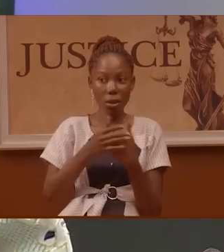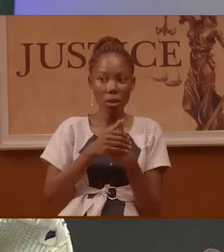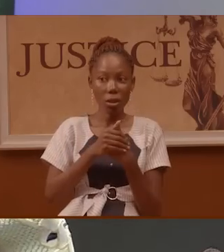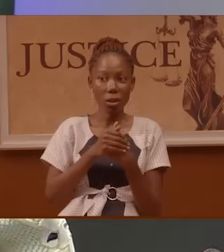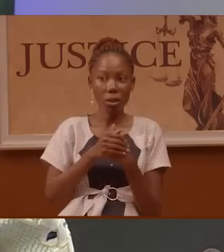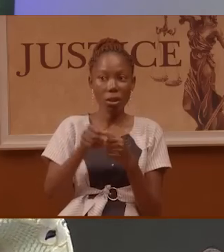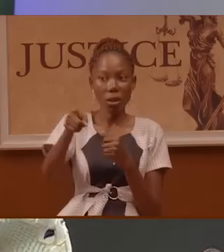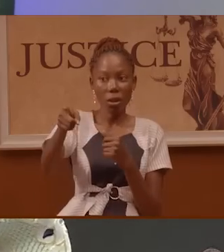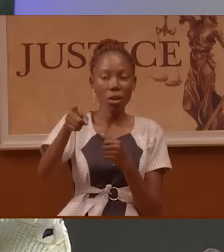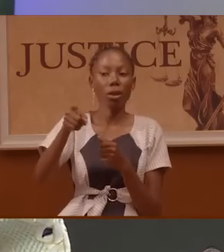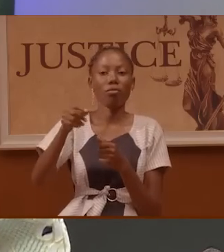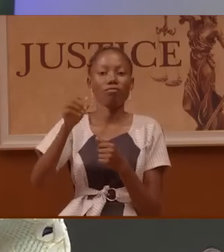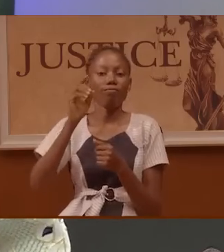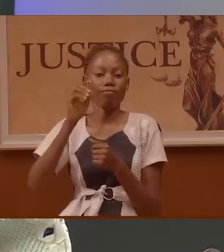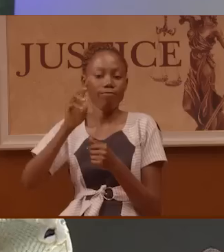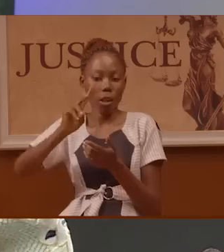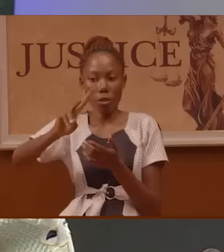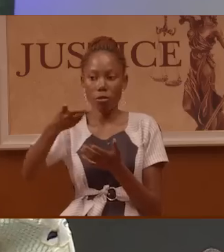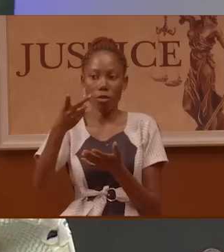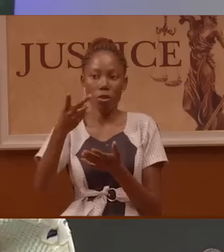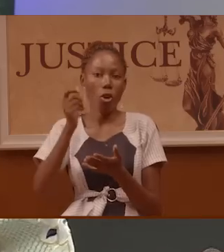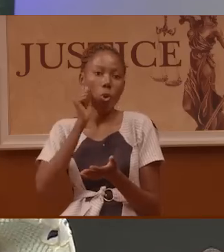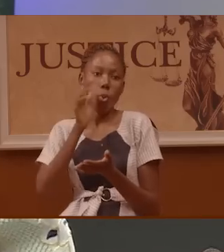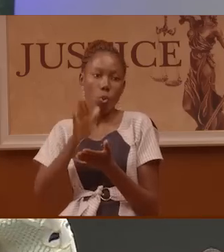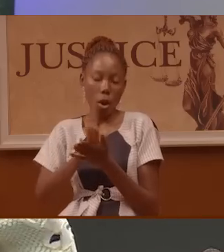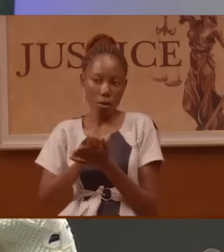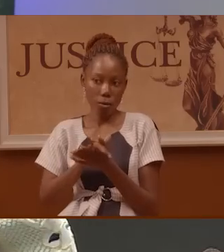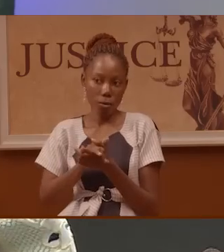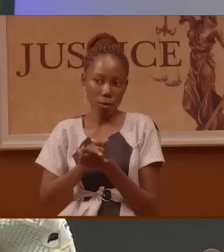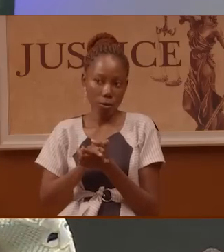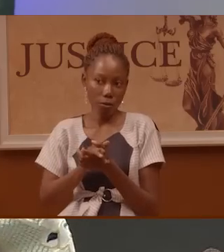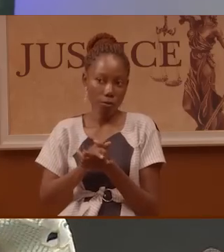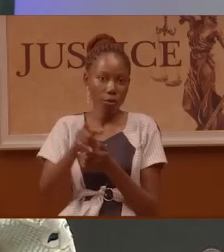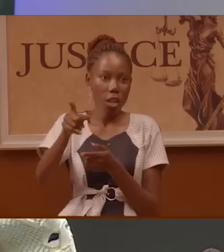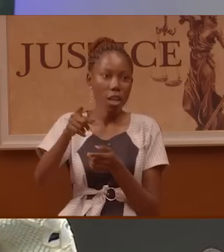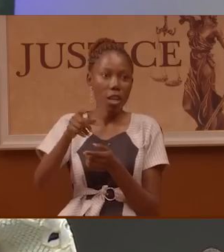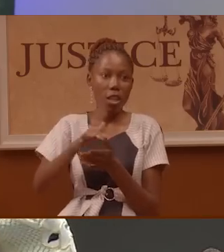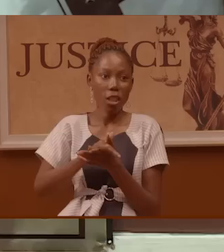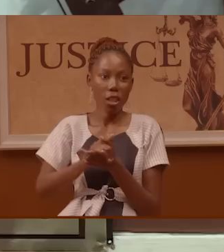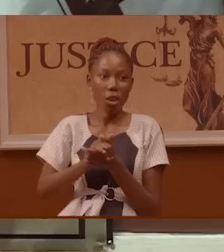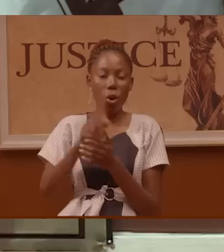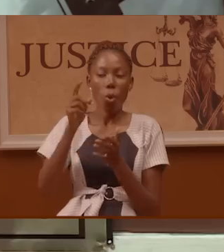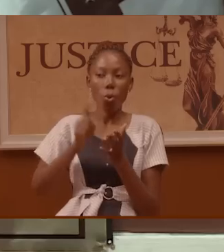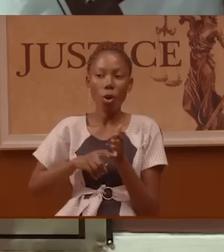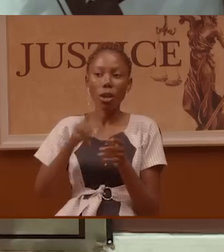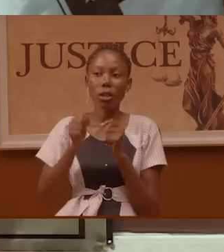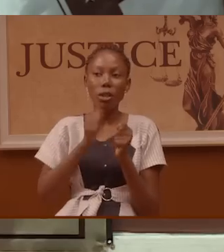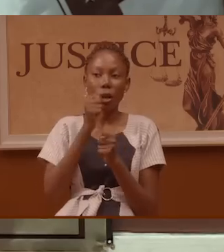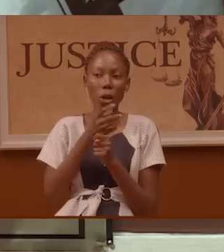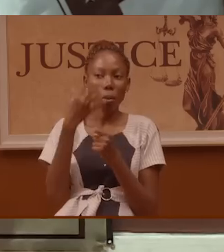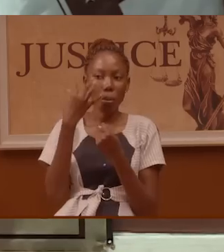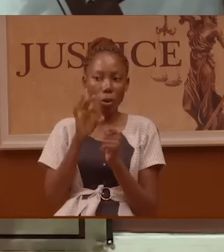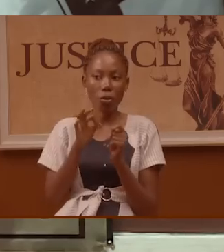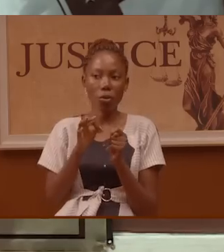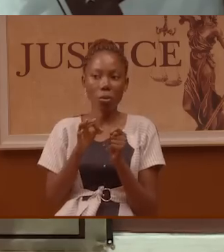I'm the child of the second wife. My mother have 2 children. My brother is late. What kind of marriage did they conduct with the 3